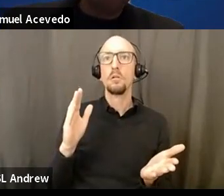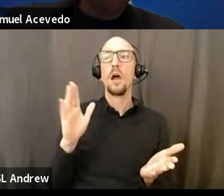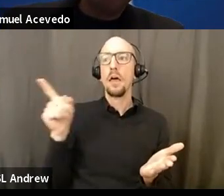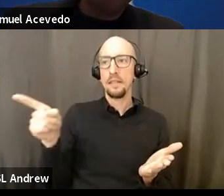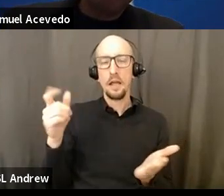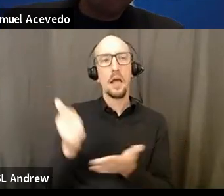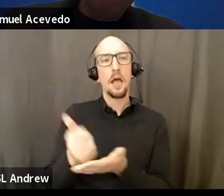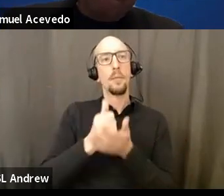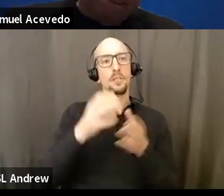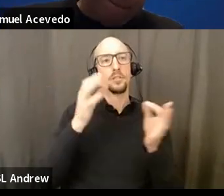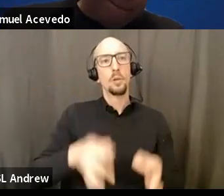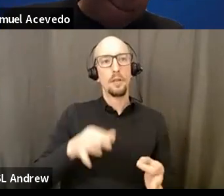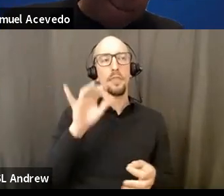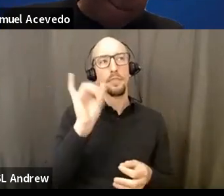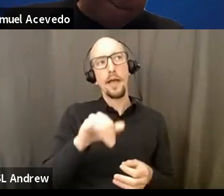level work for 1 year.